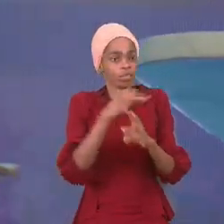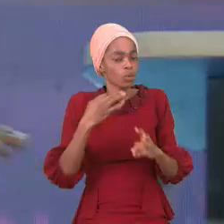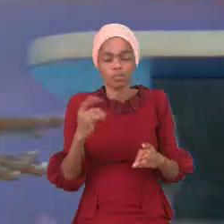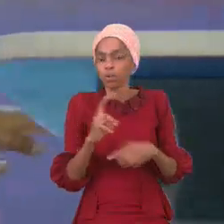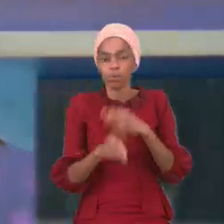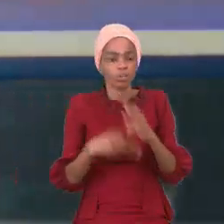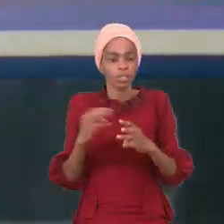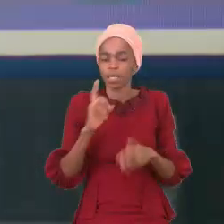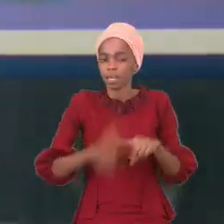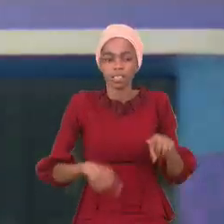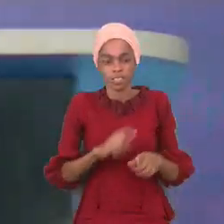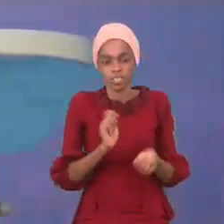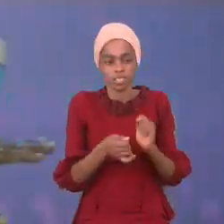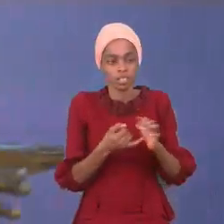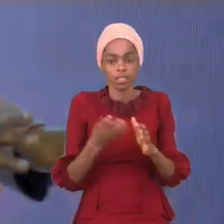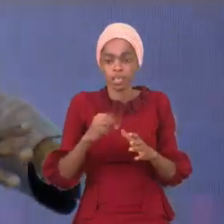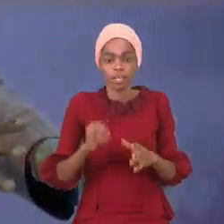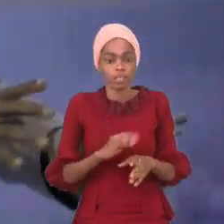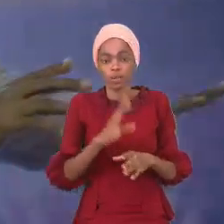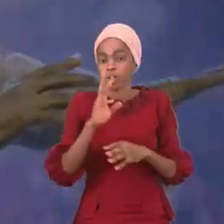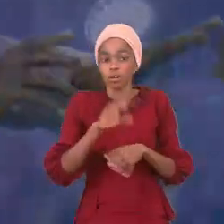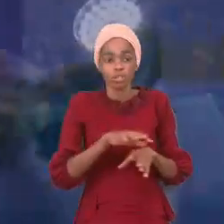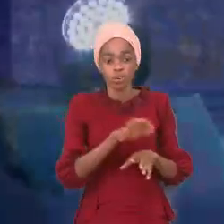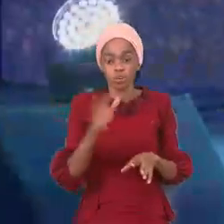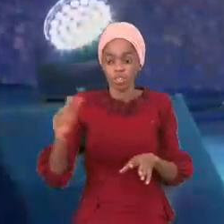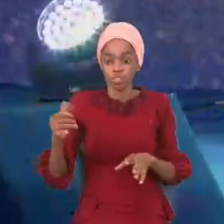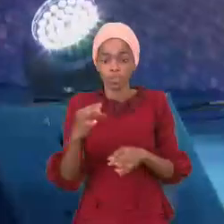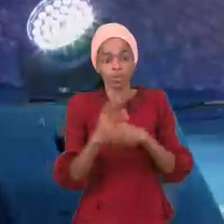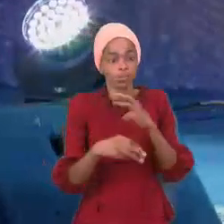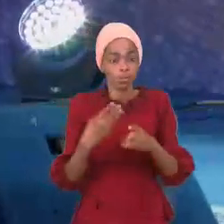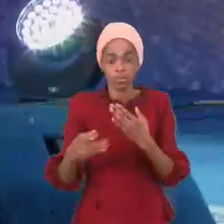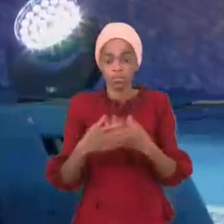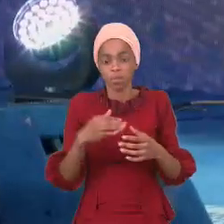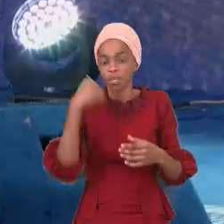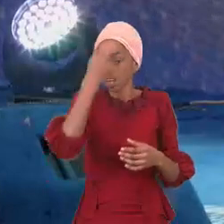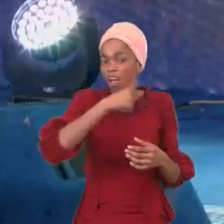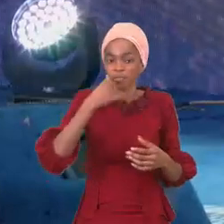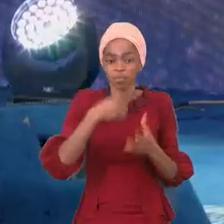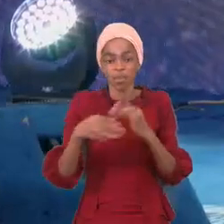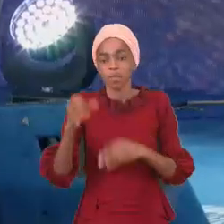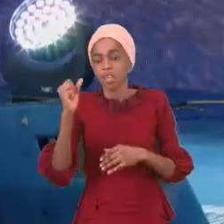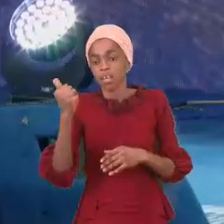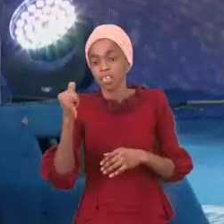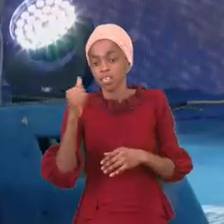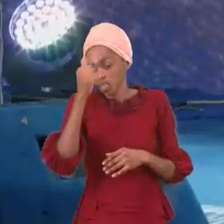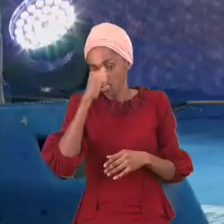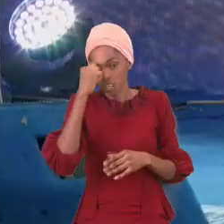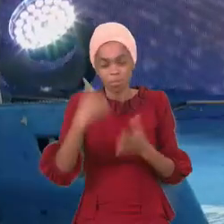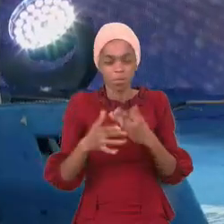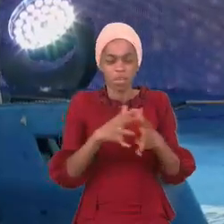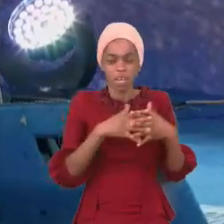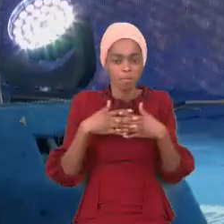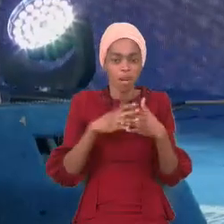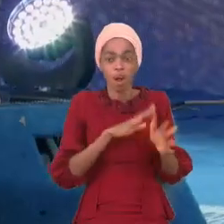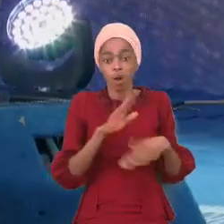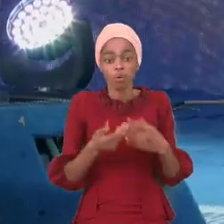it. And the location of the world, whether it's in Africa or it's in Asia or America, all the